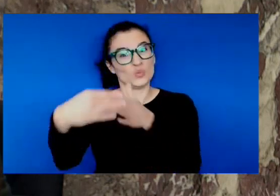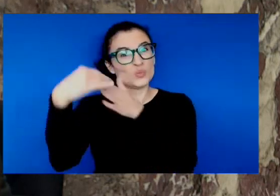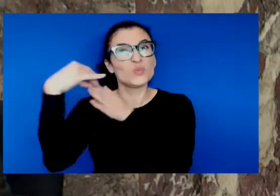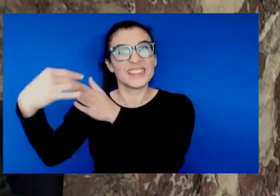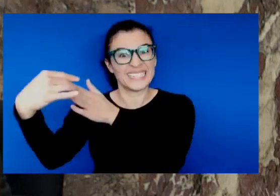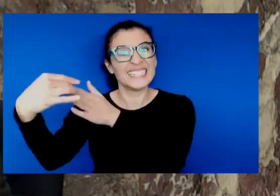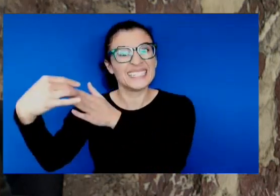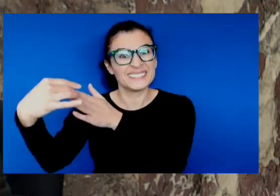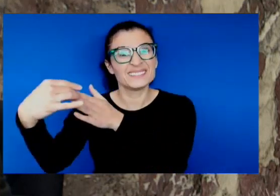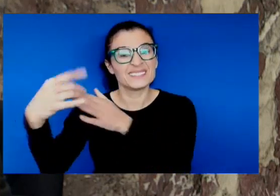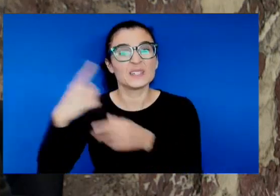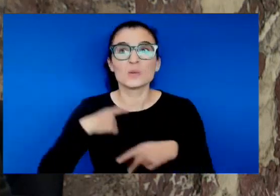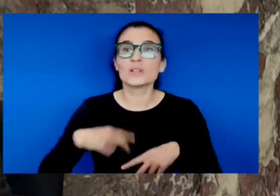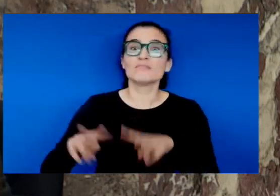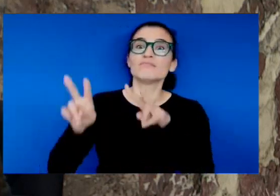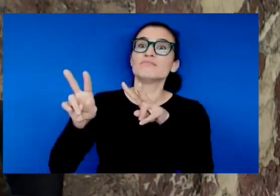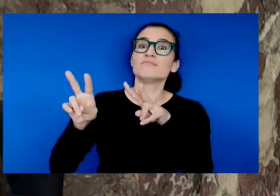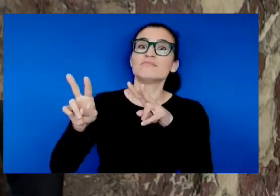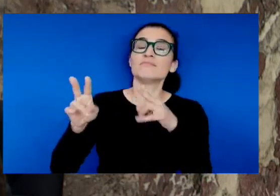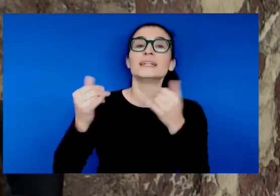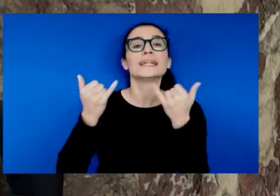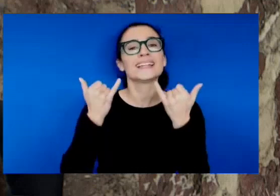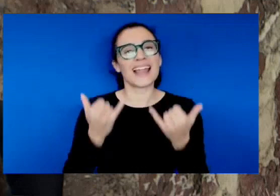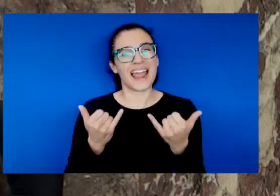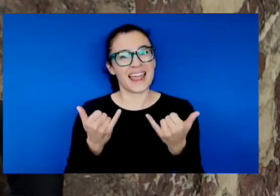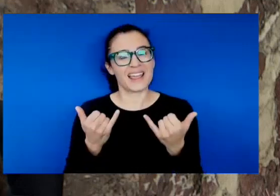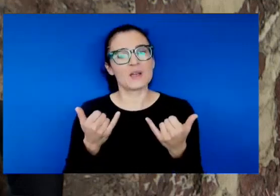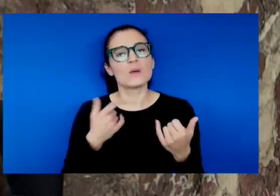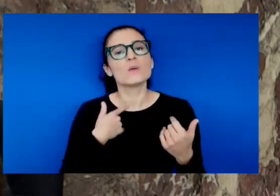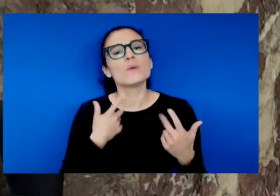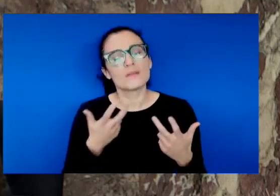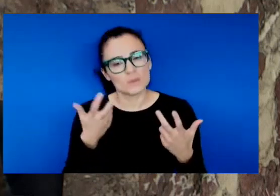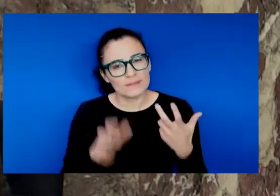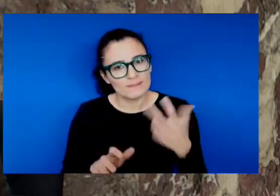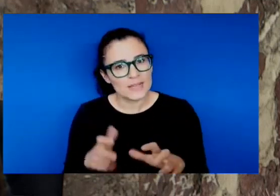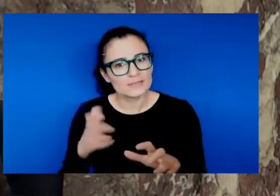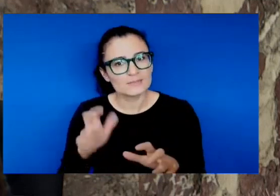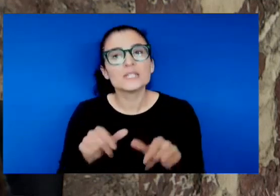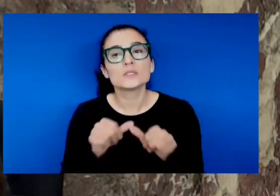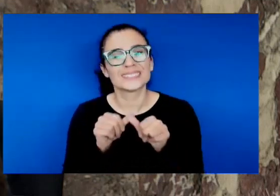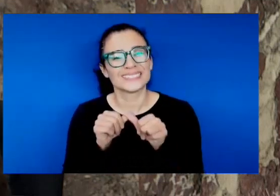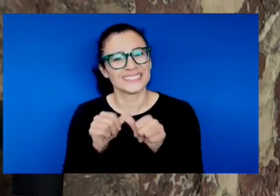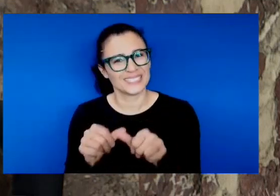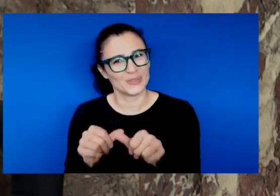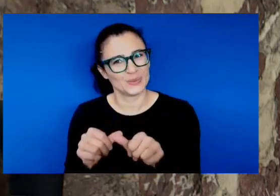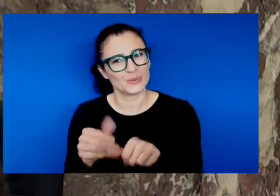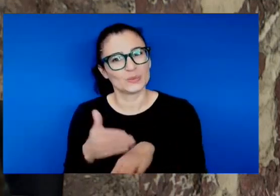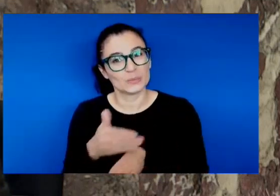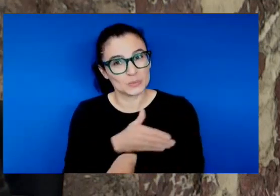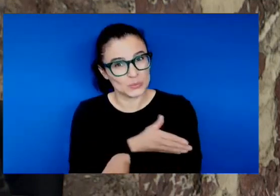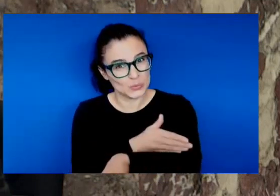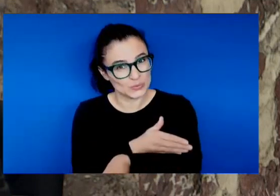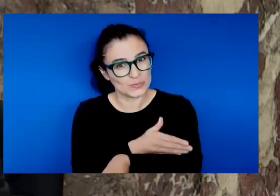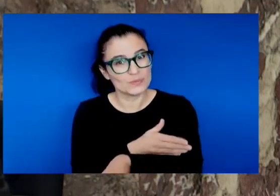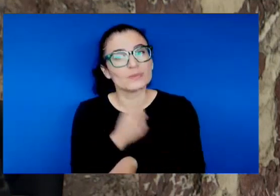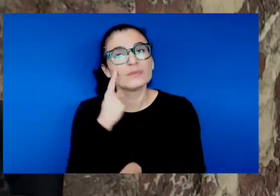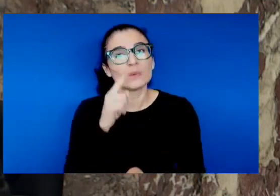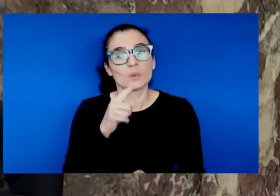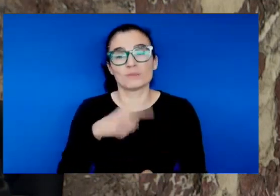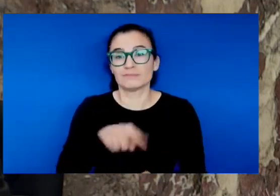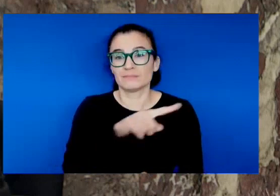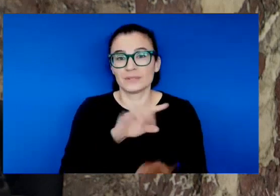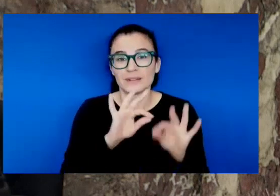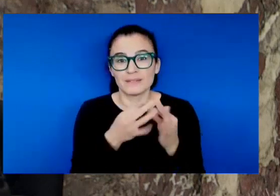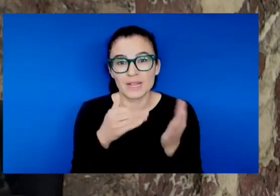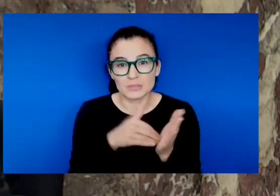investments are improving services with respect to family doctors, with nurse practitioners, to team-based care. We're going to continue, Honourable Speaker, to